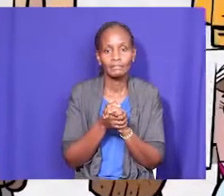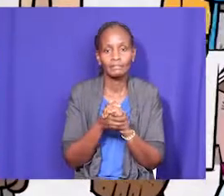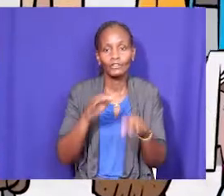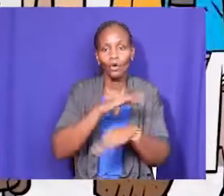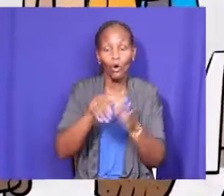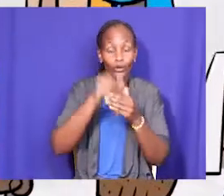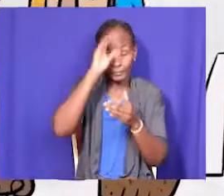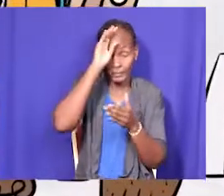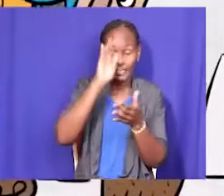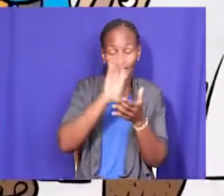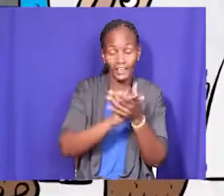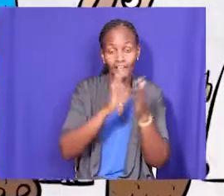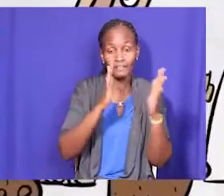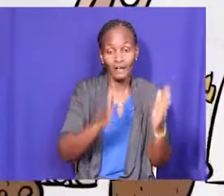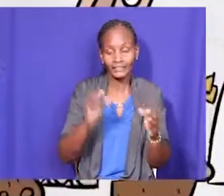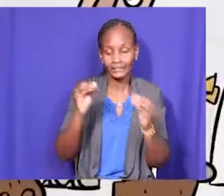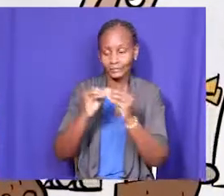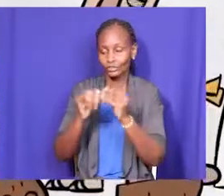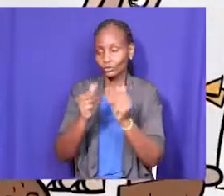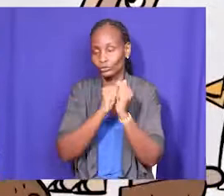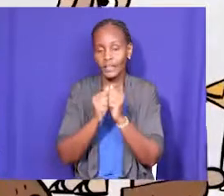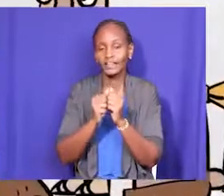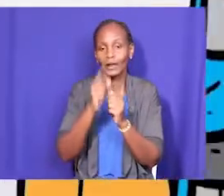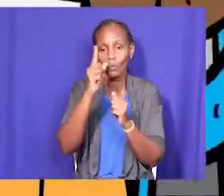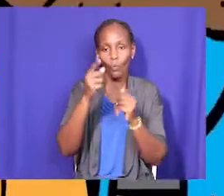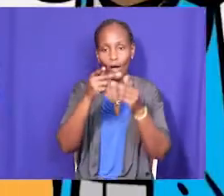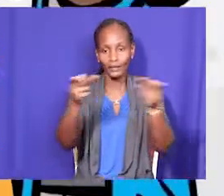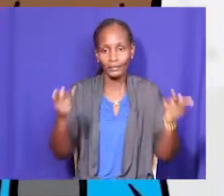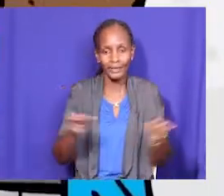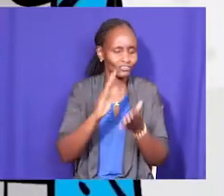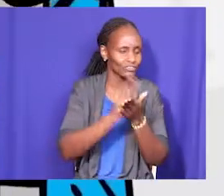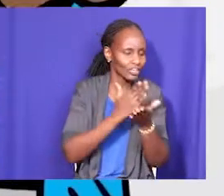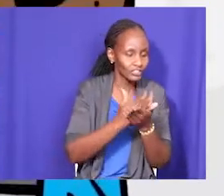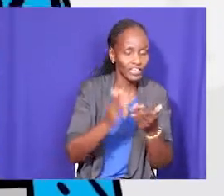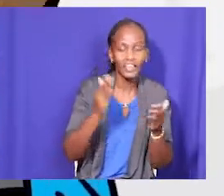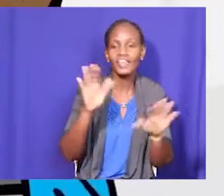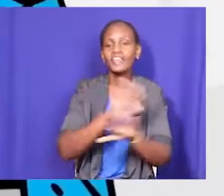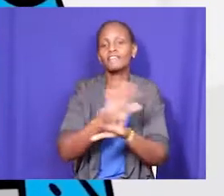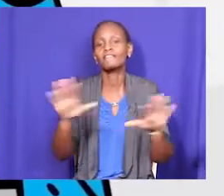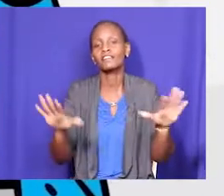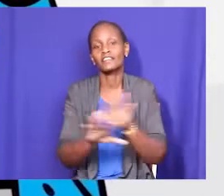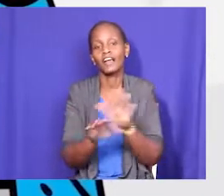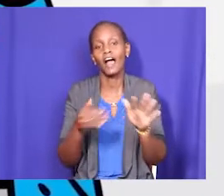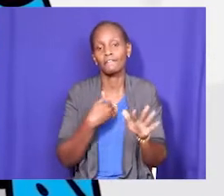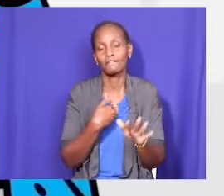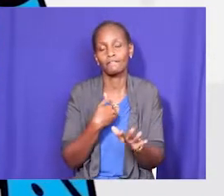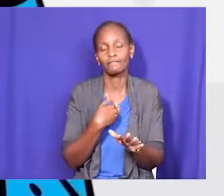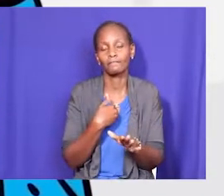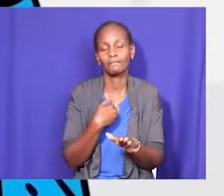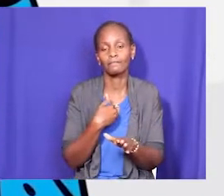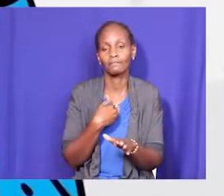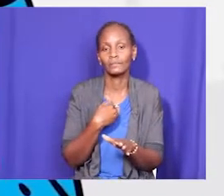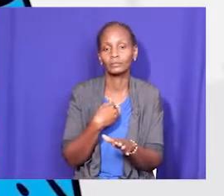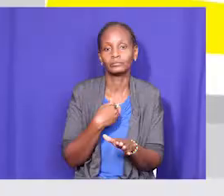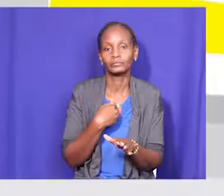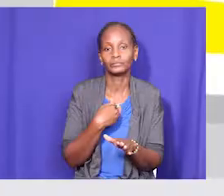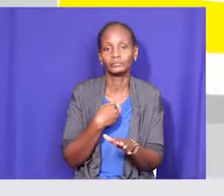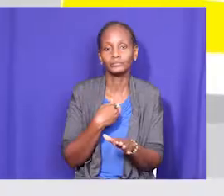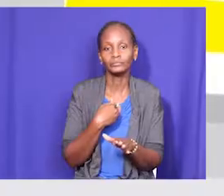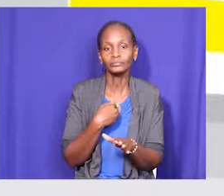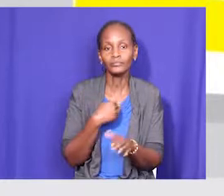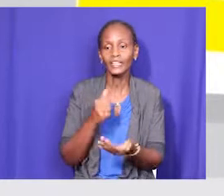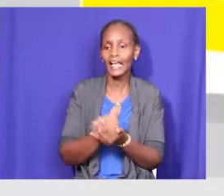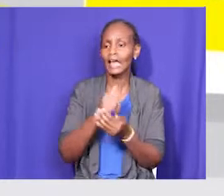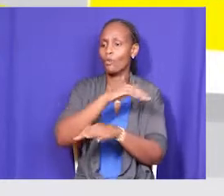All the believers met together in one place and shared everything they had. Here you go. Take this. Ah, thank you. They